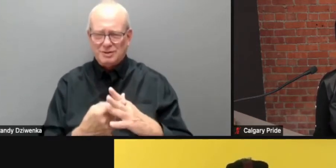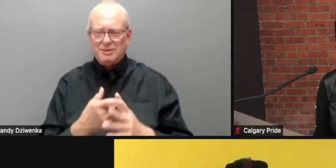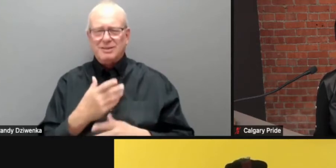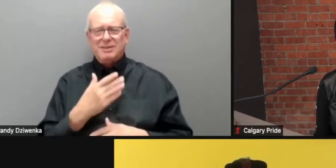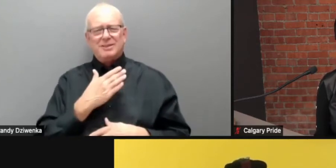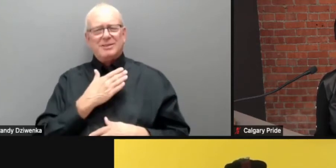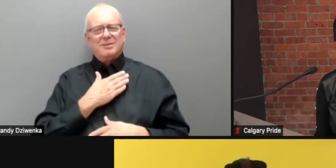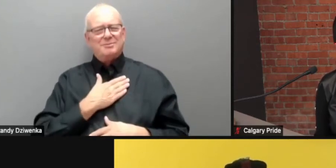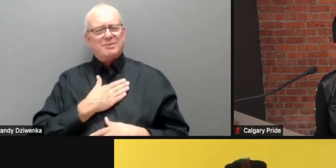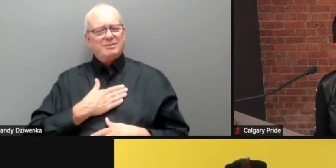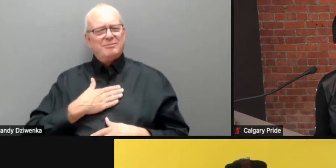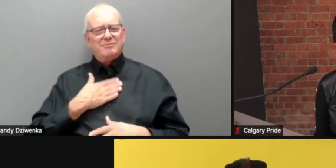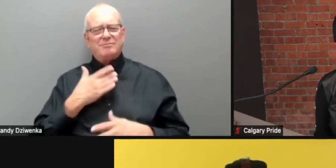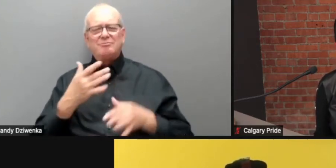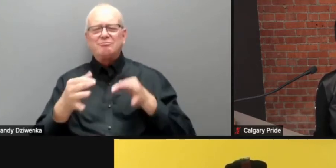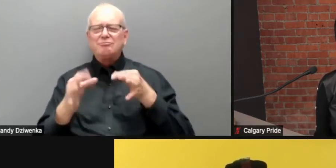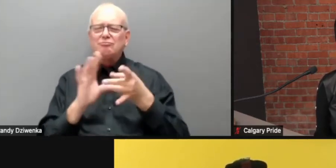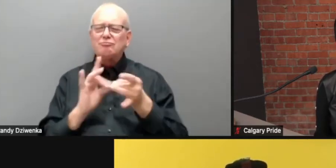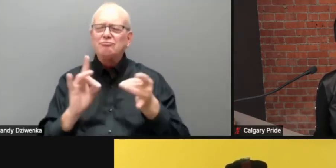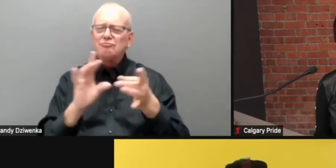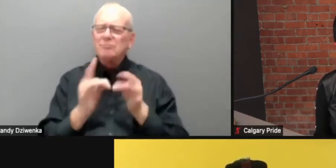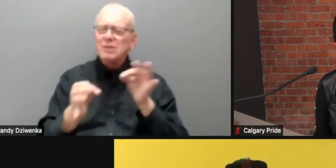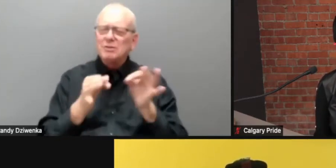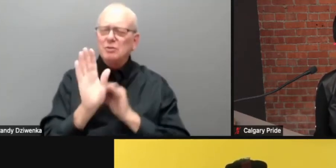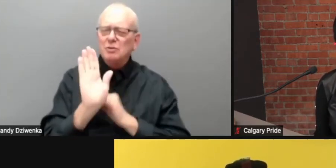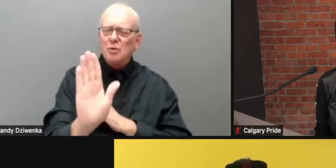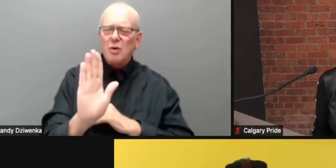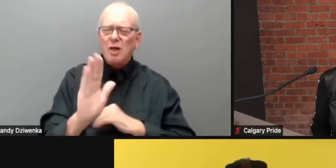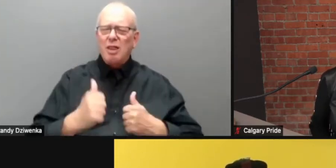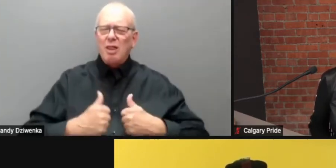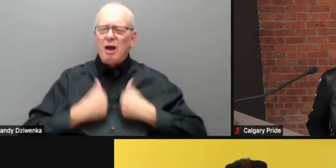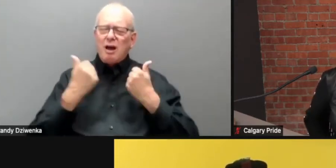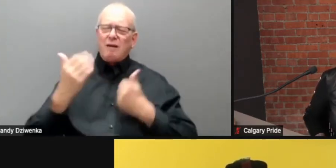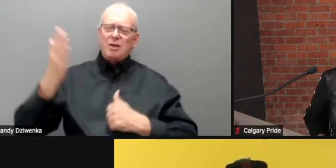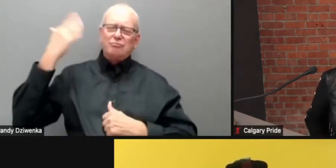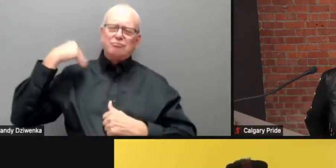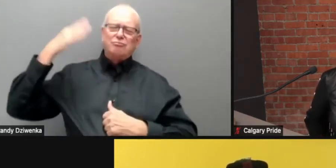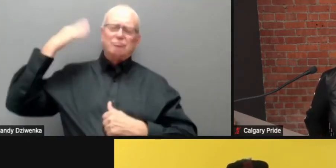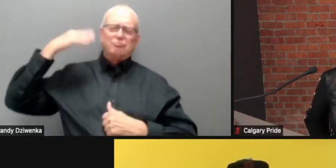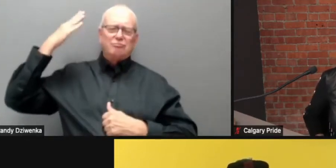was like when you first embraced your sexual orientation?